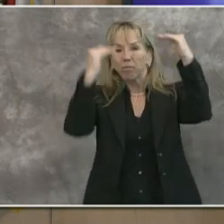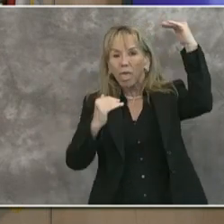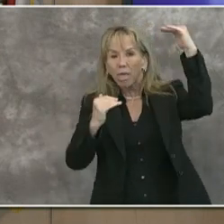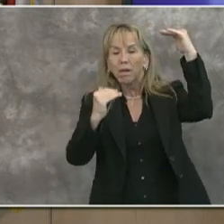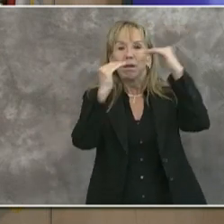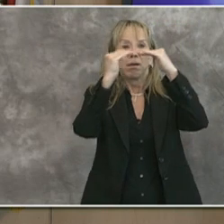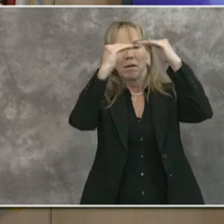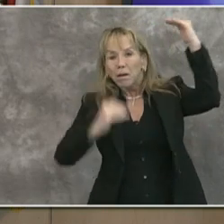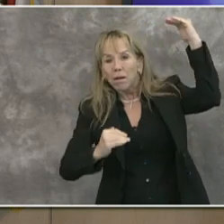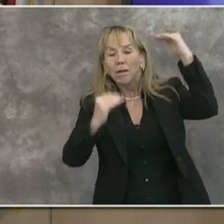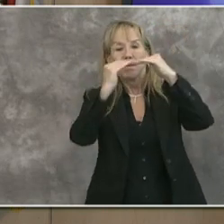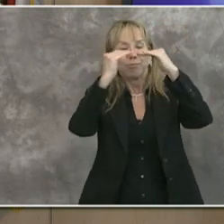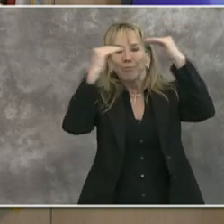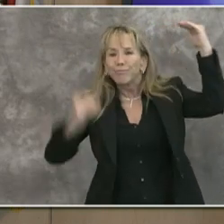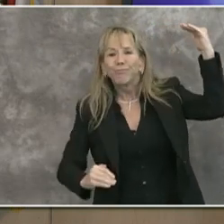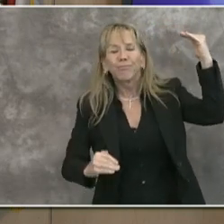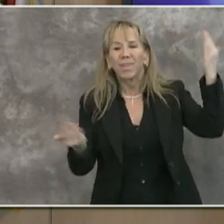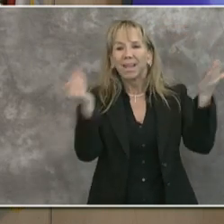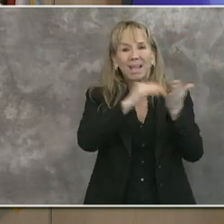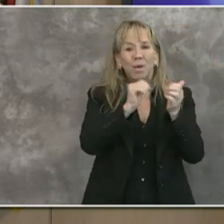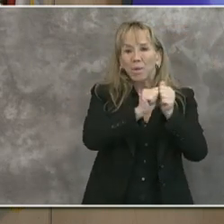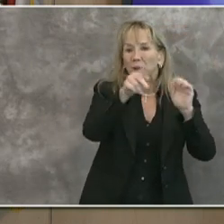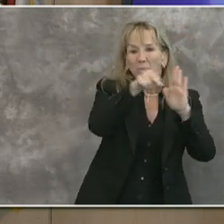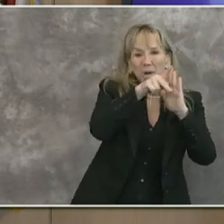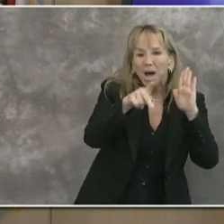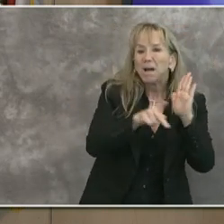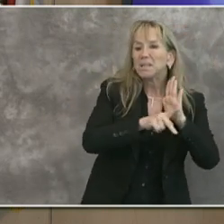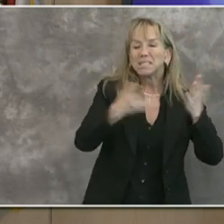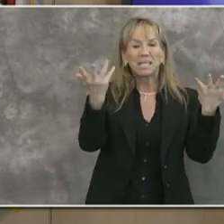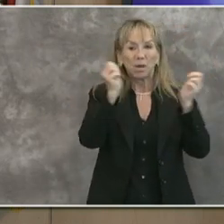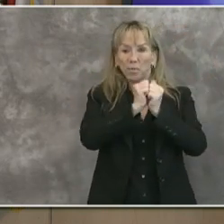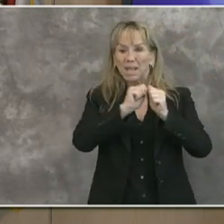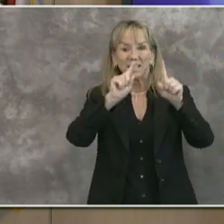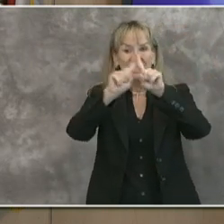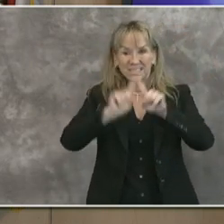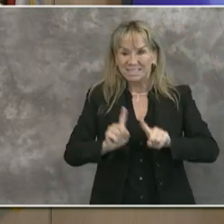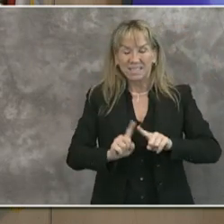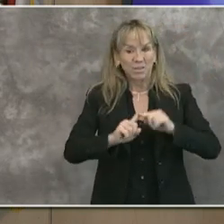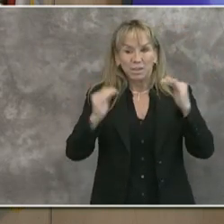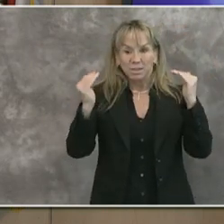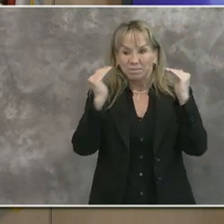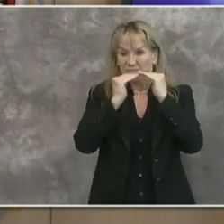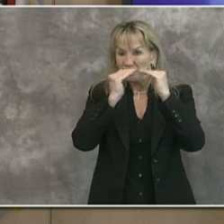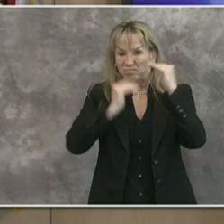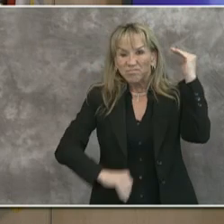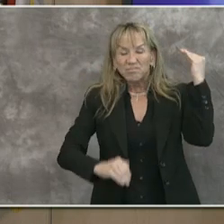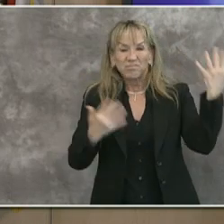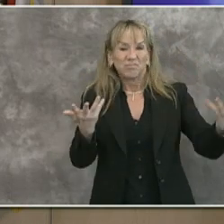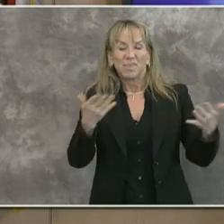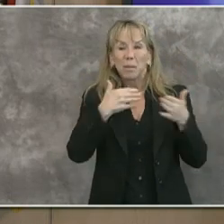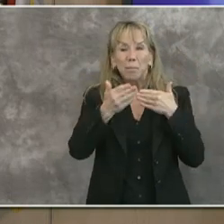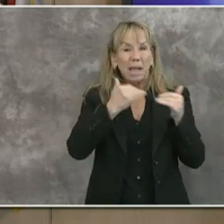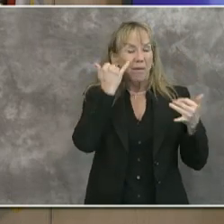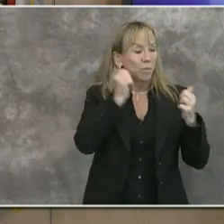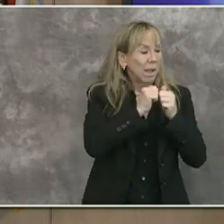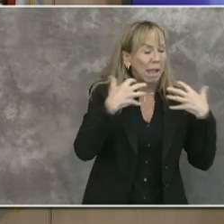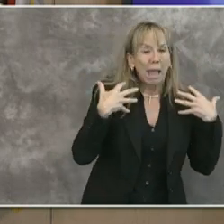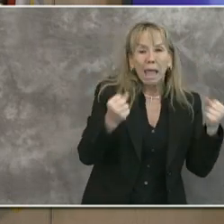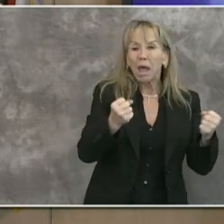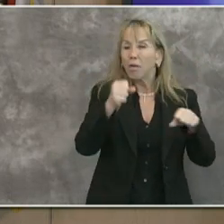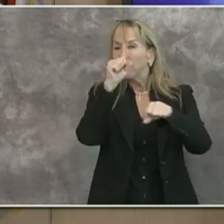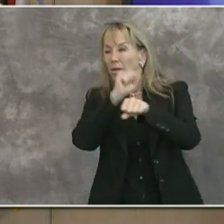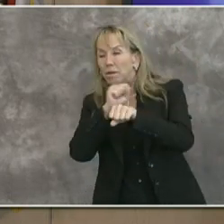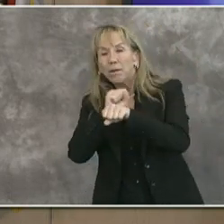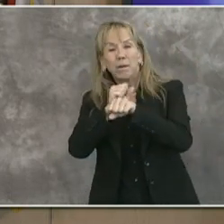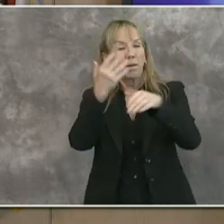in policies, whether it's redlining, whether it's underlying health conditions inequities, whether it's environmental justice communities, access